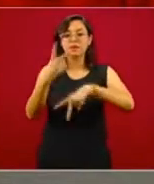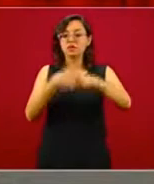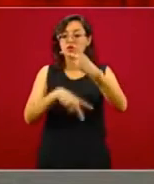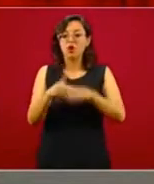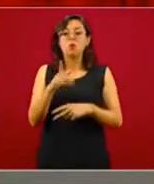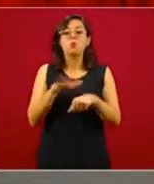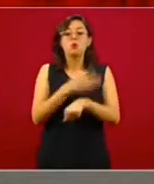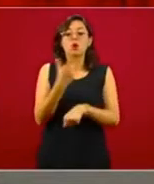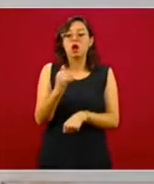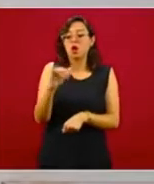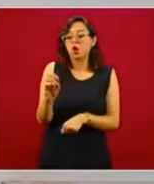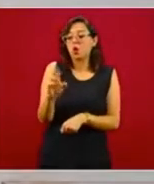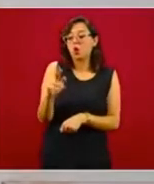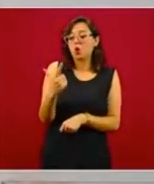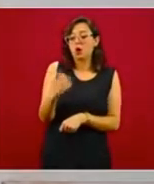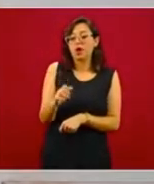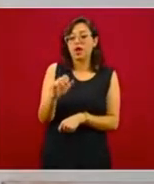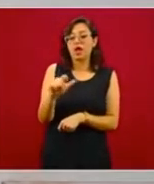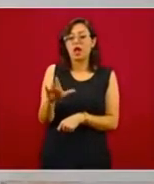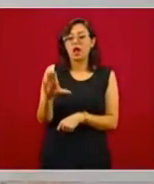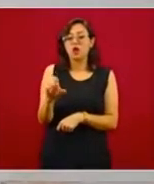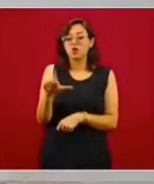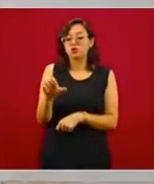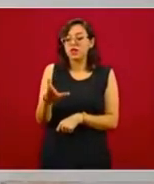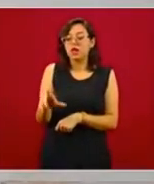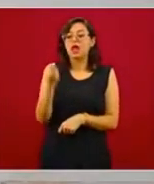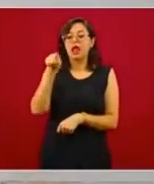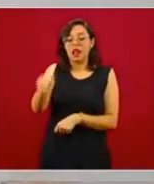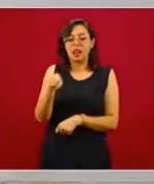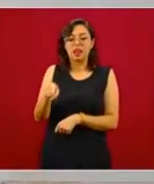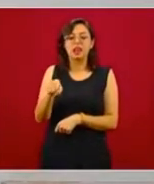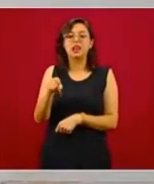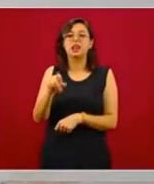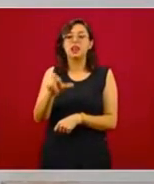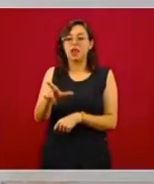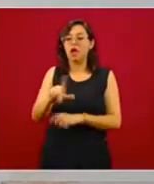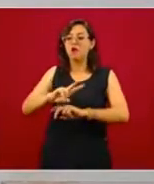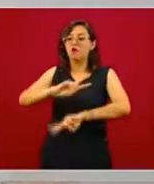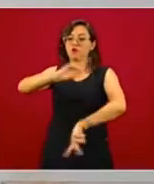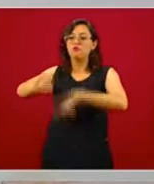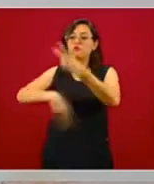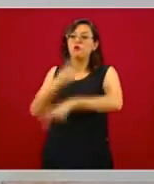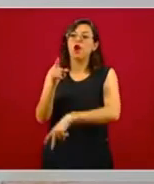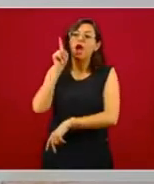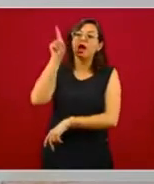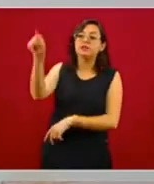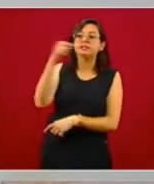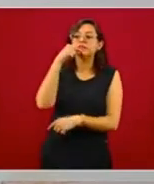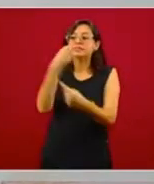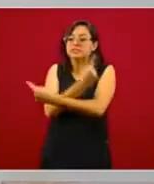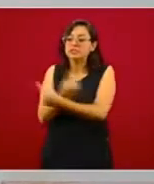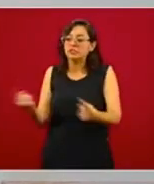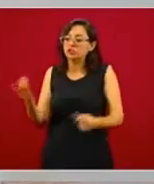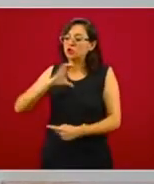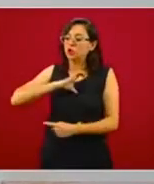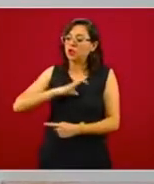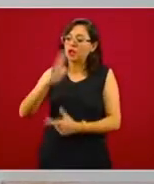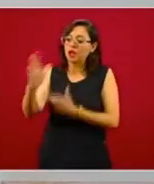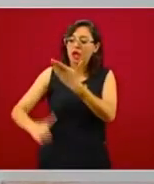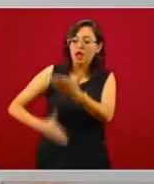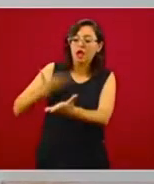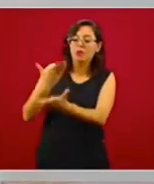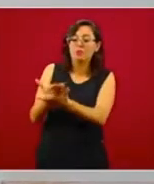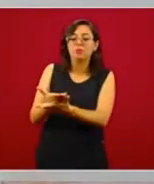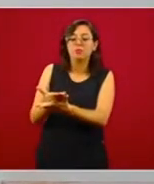come here, Mr. Alcocer, is because he wanted to see the children